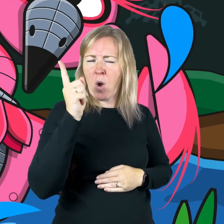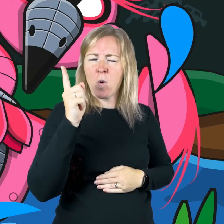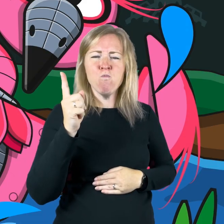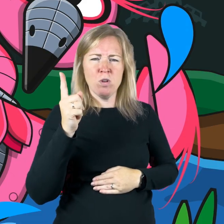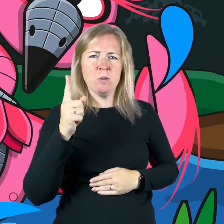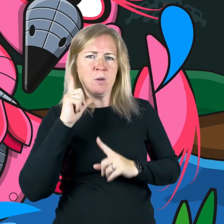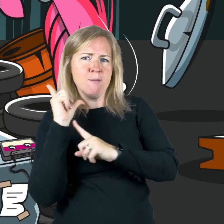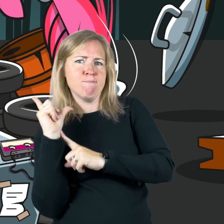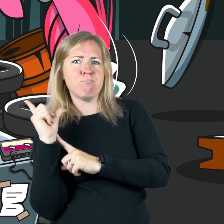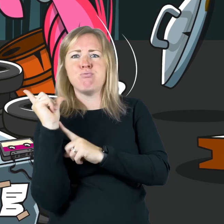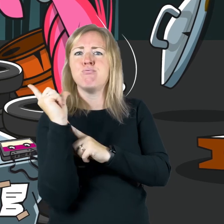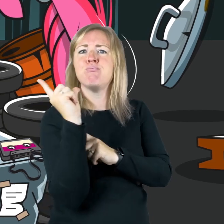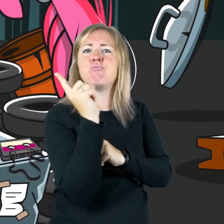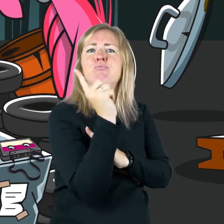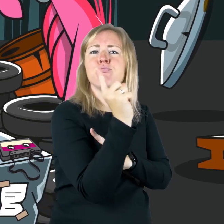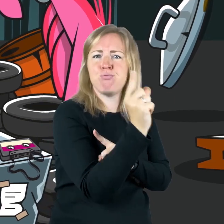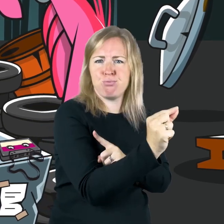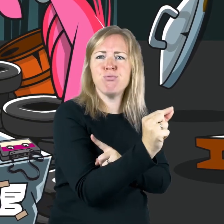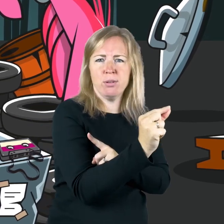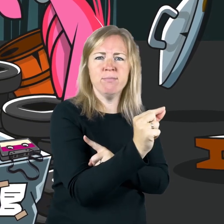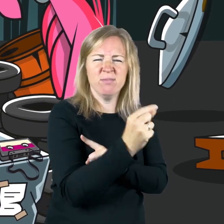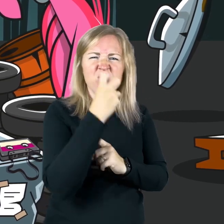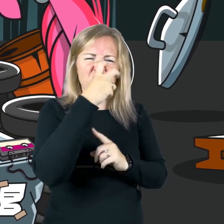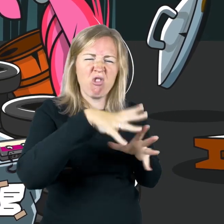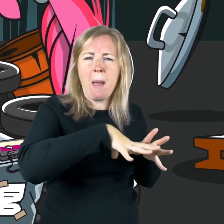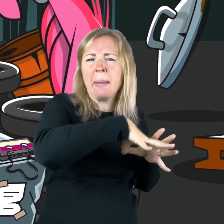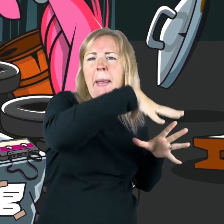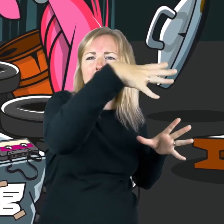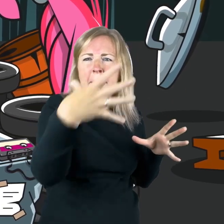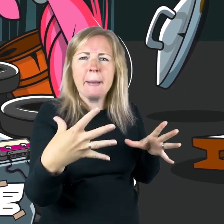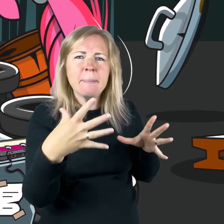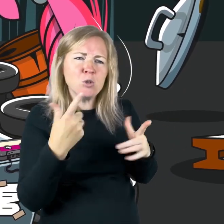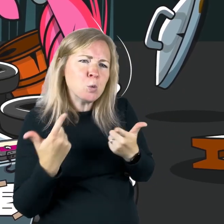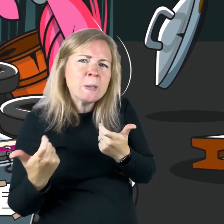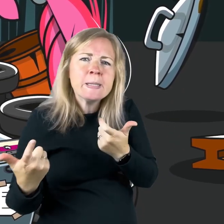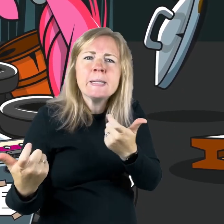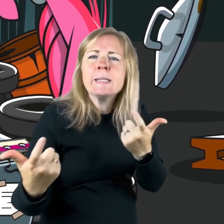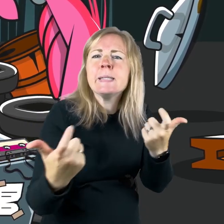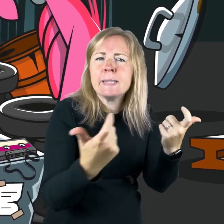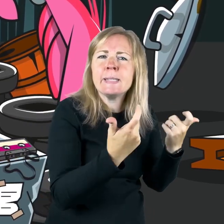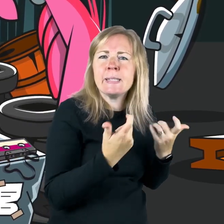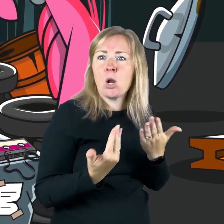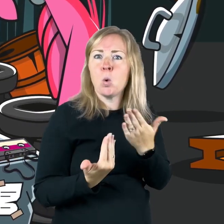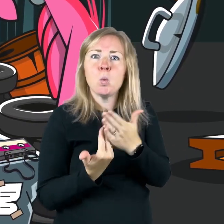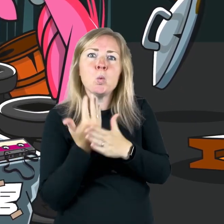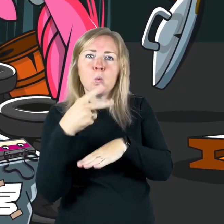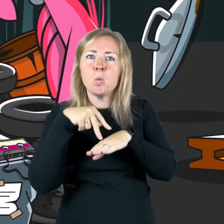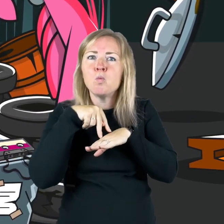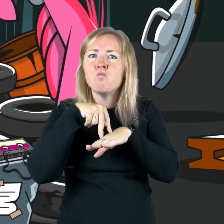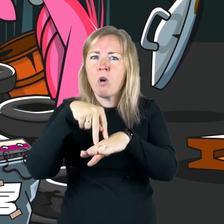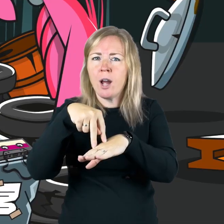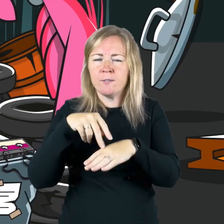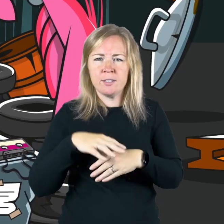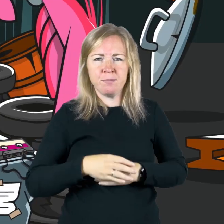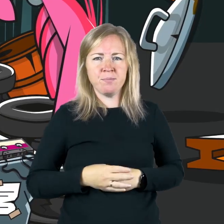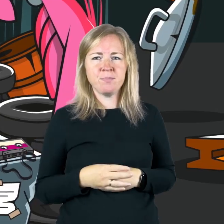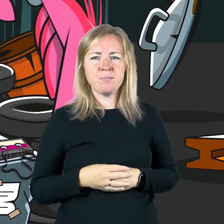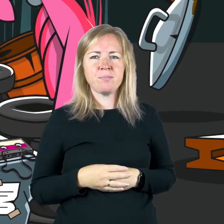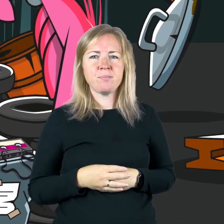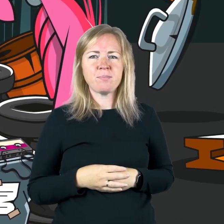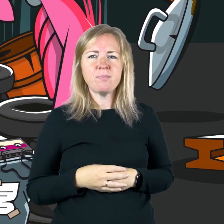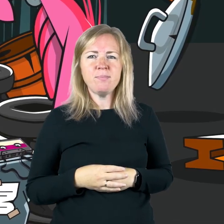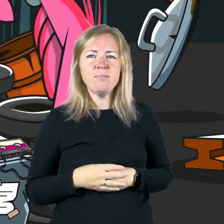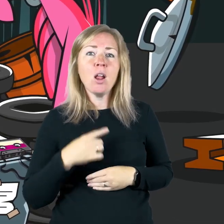Bingo! Off she skated back to the scrap heap to start her search for a new raft, her long